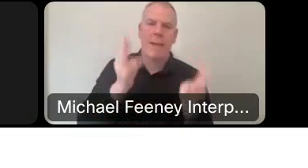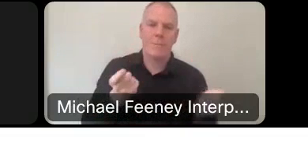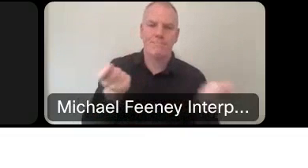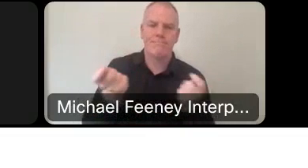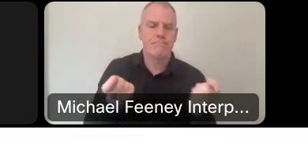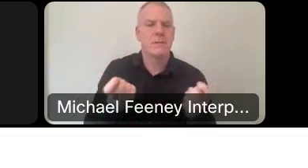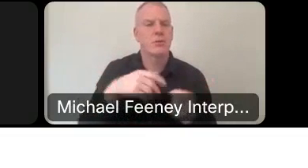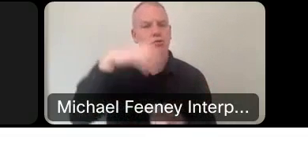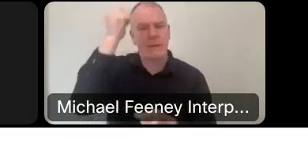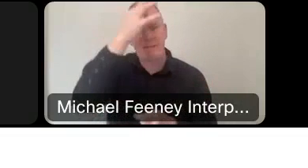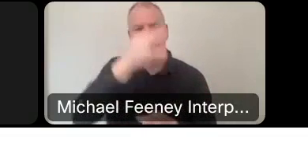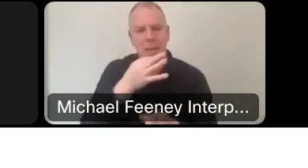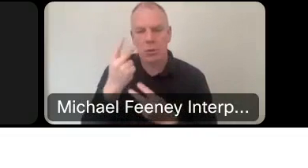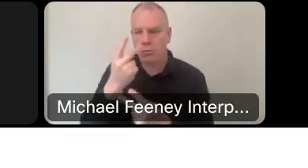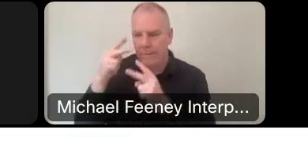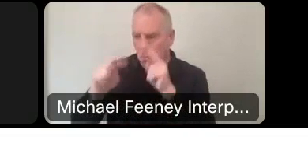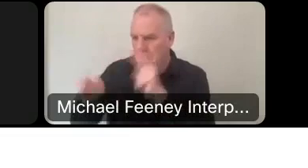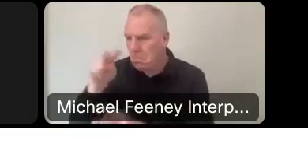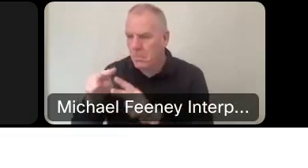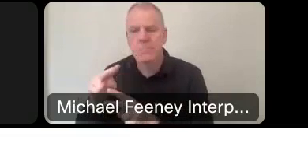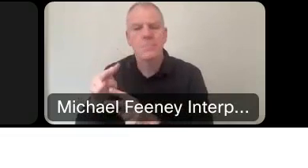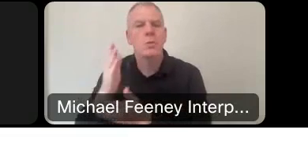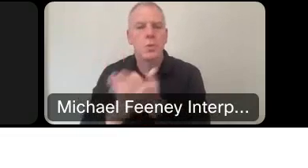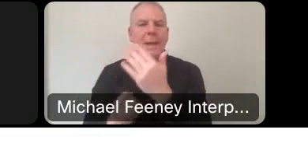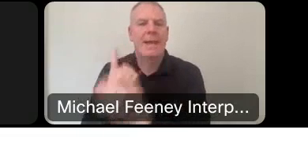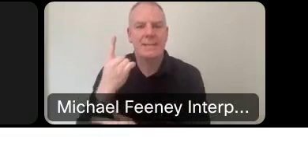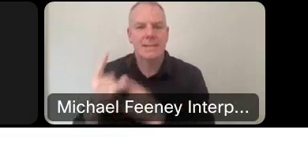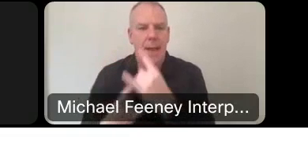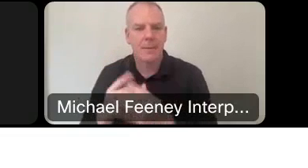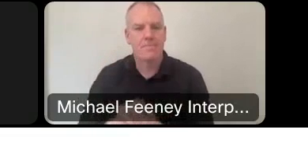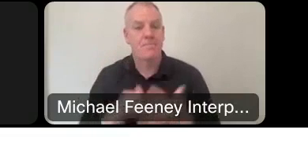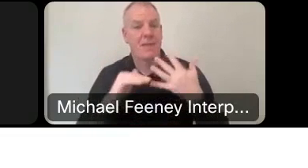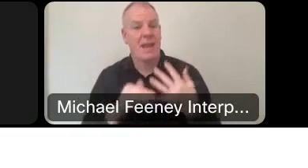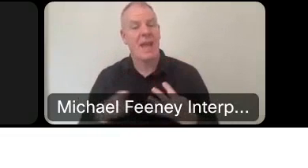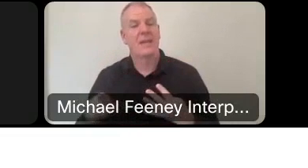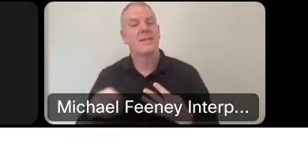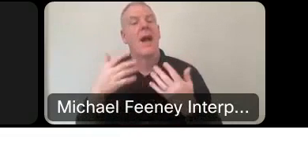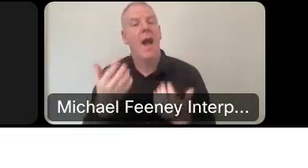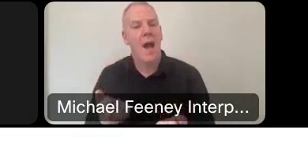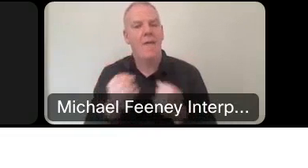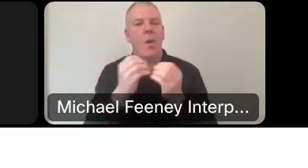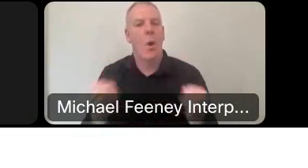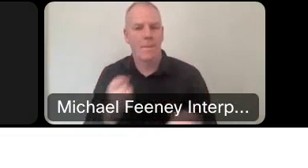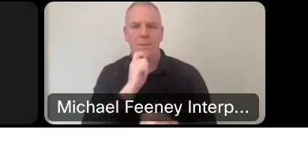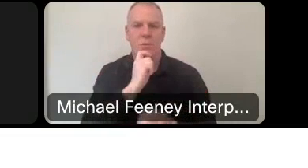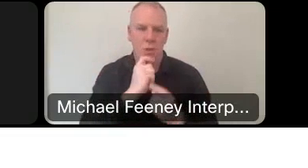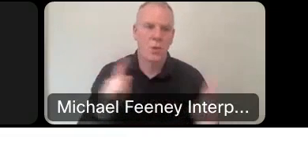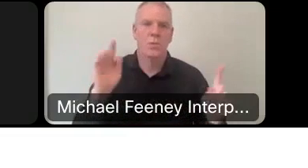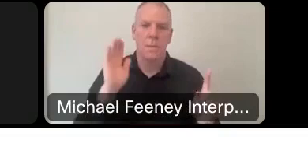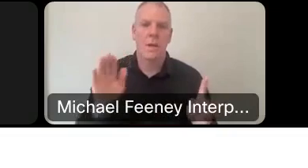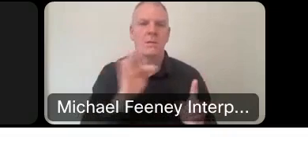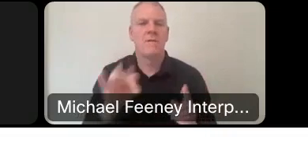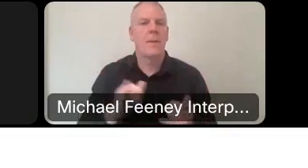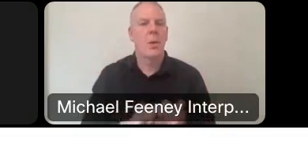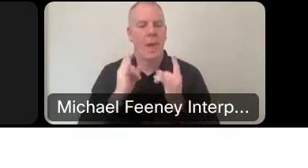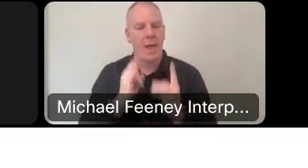review certain incidents. And lastly, it provides for the mandatory open disclosure by health service